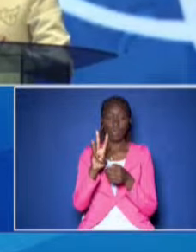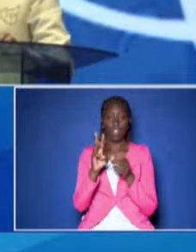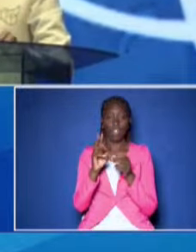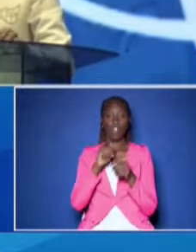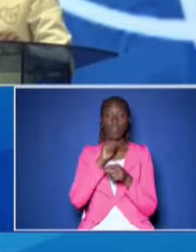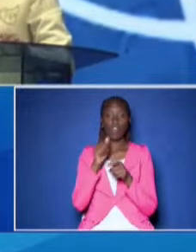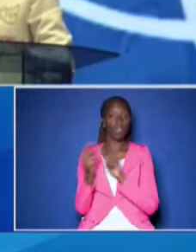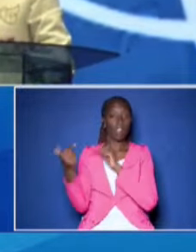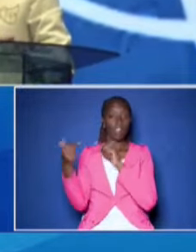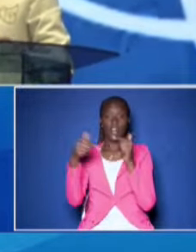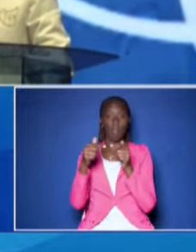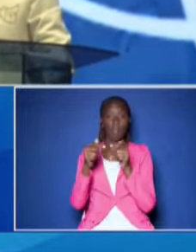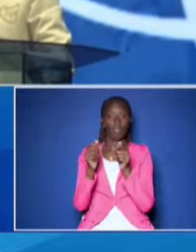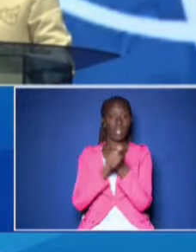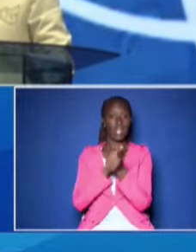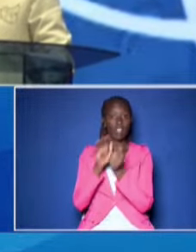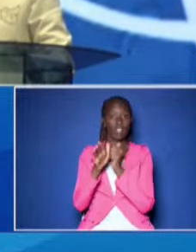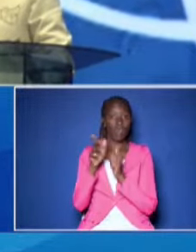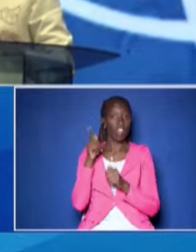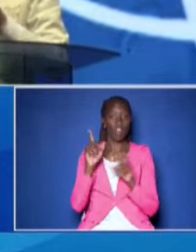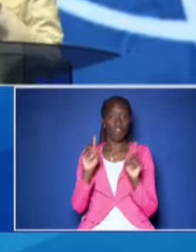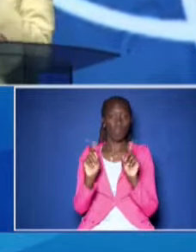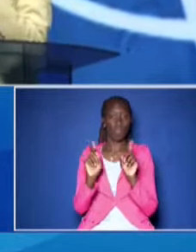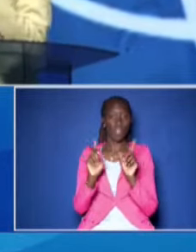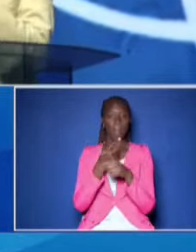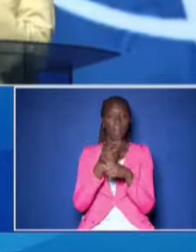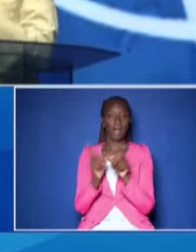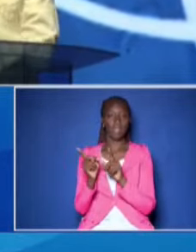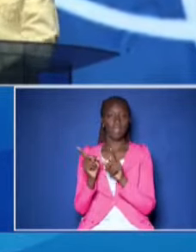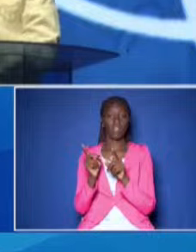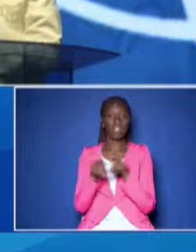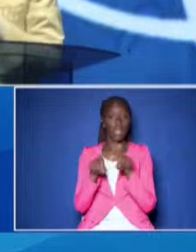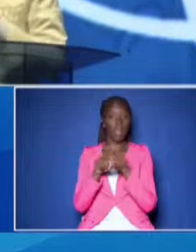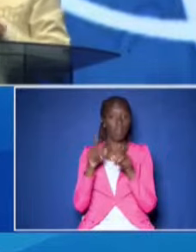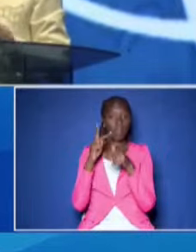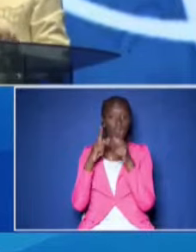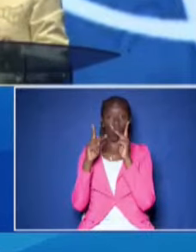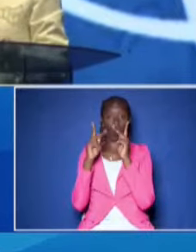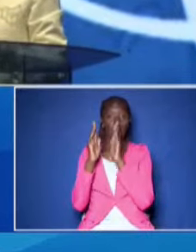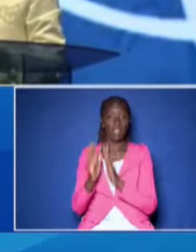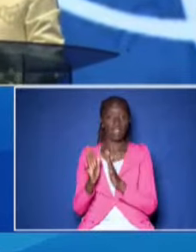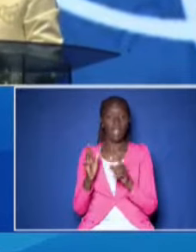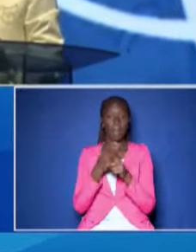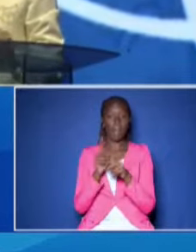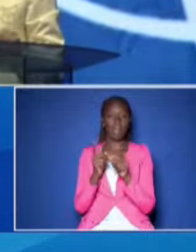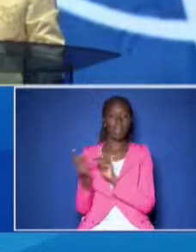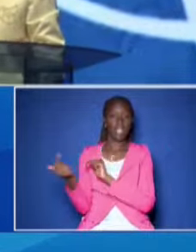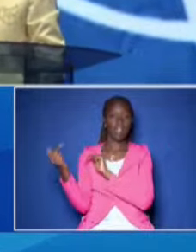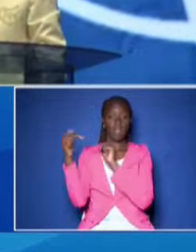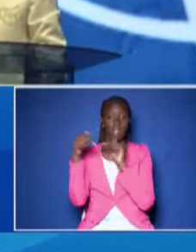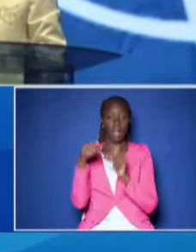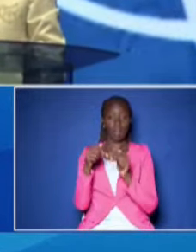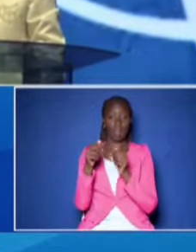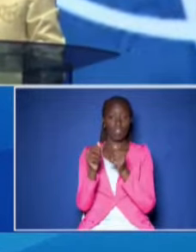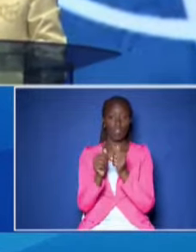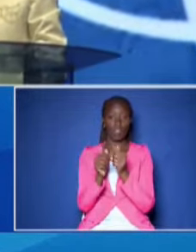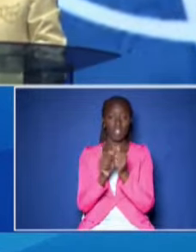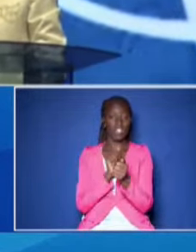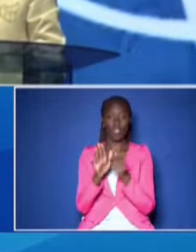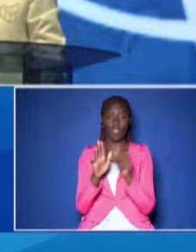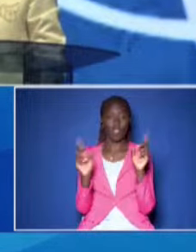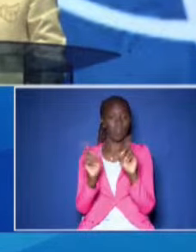to destroy the law or the prophets I I am not come to destroy but